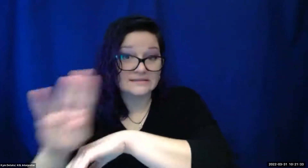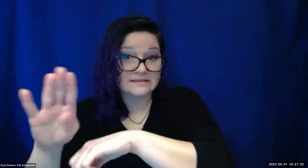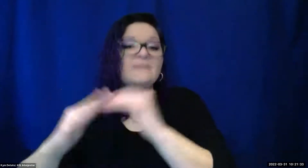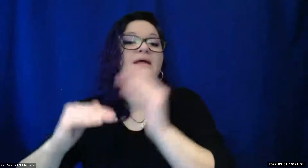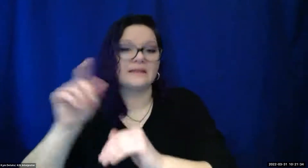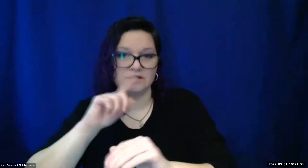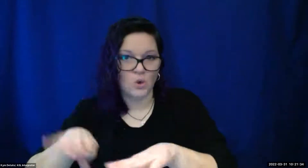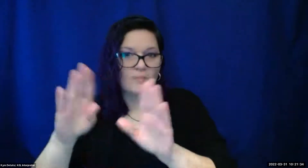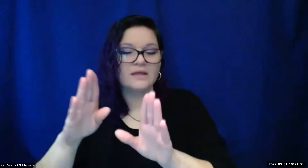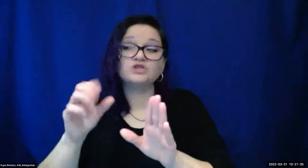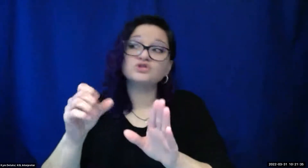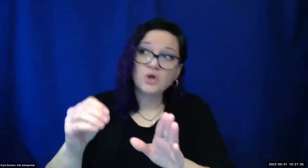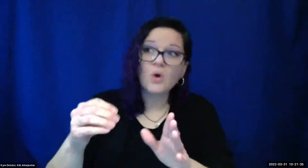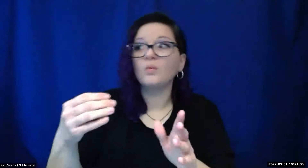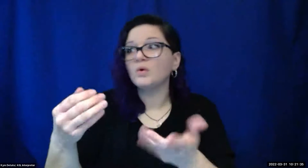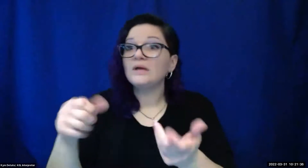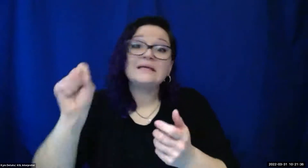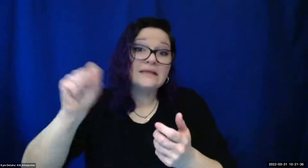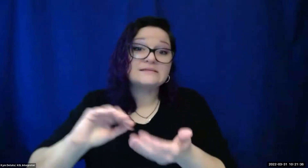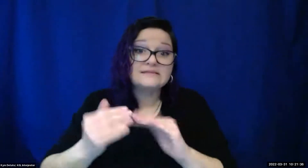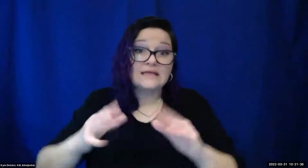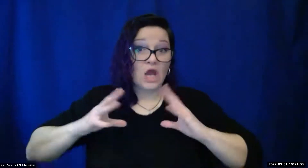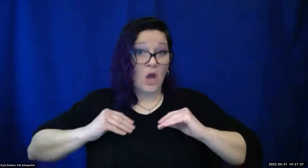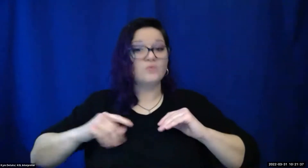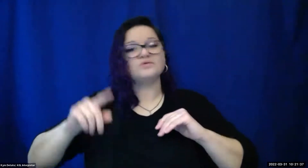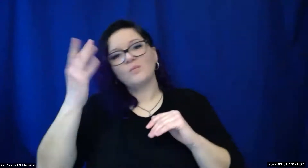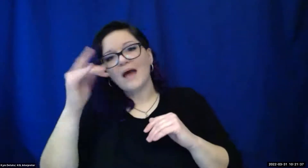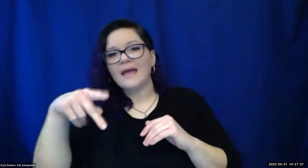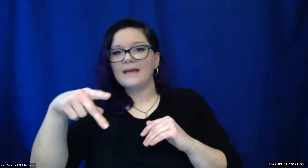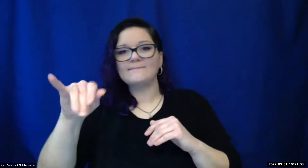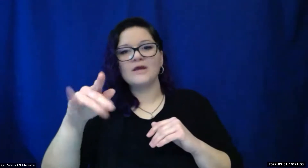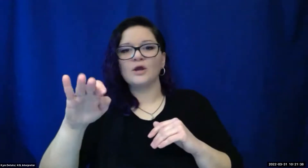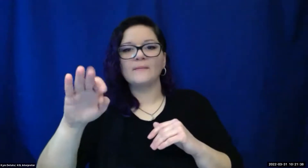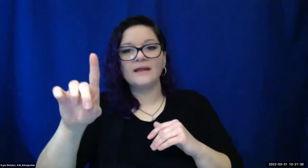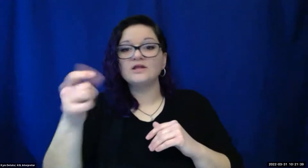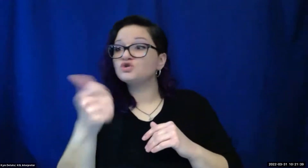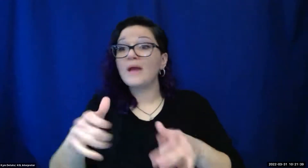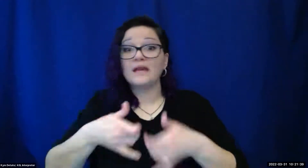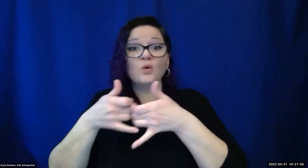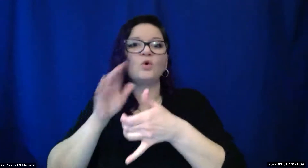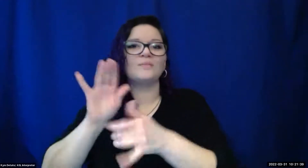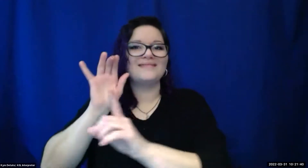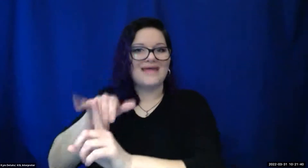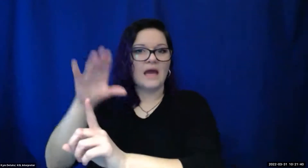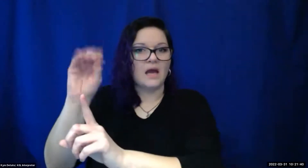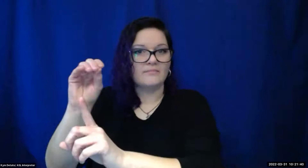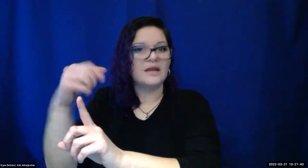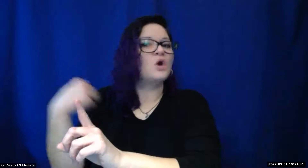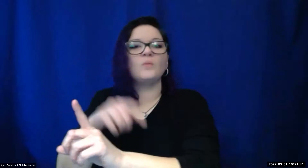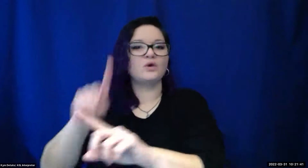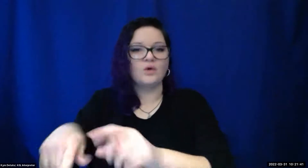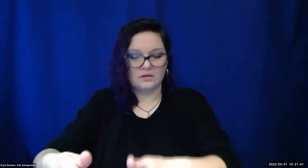Certainly the city owns that building and leases it to Pyramid. So any award would be made to Pyramid. We couldn't award